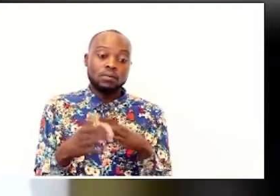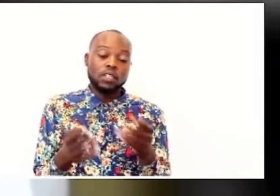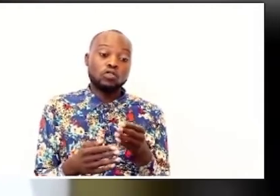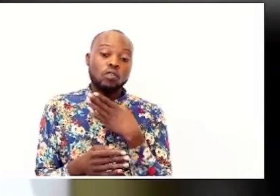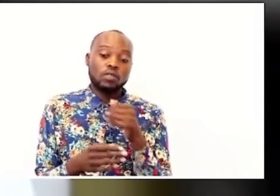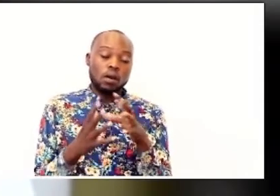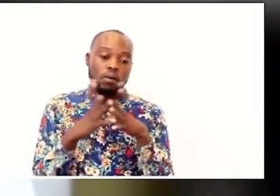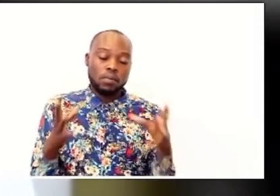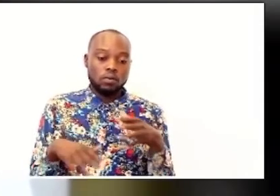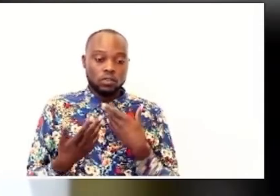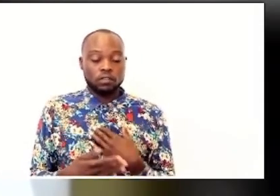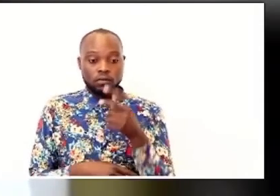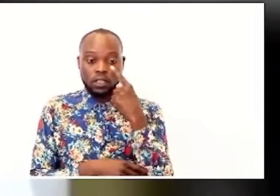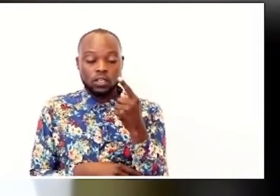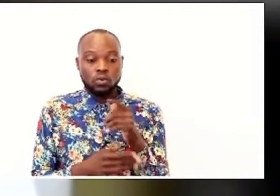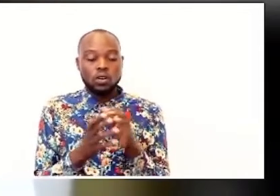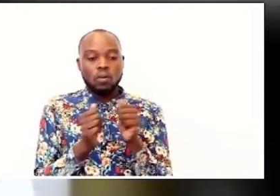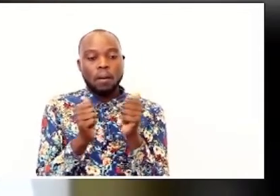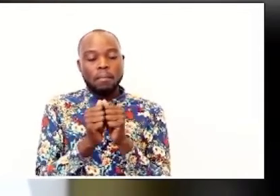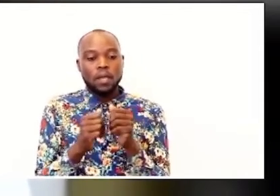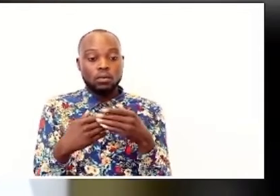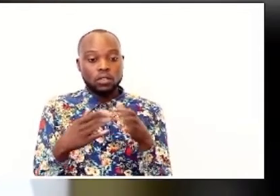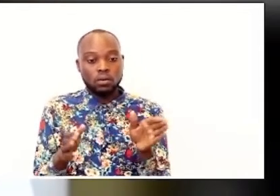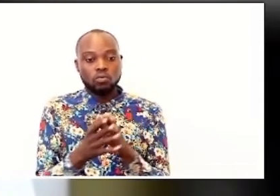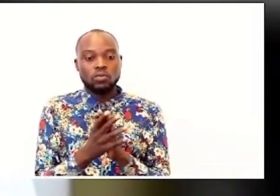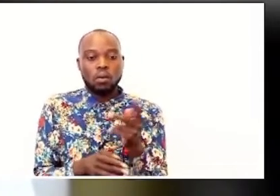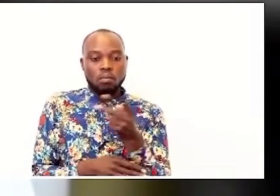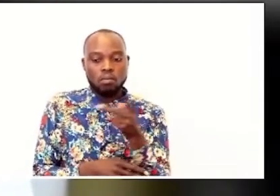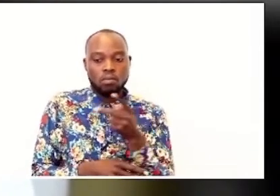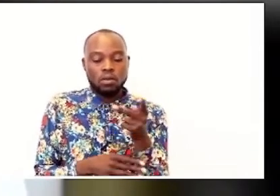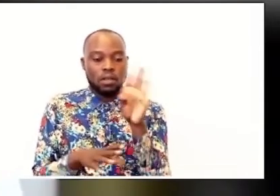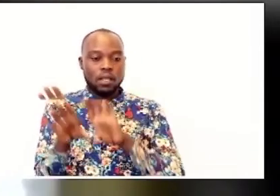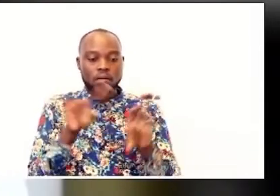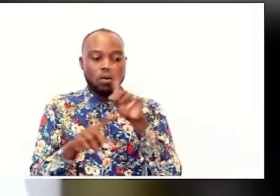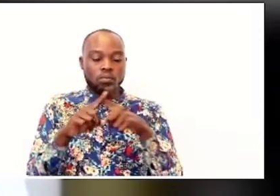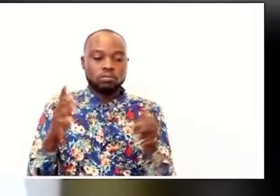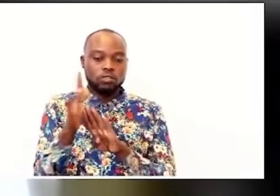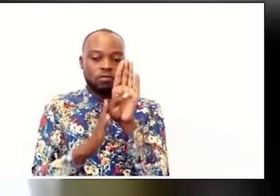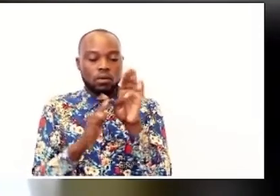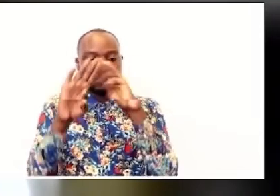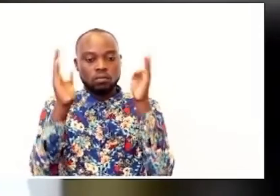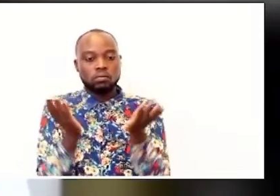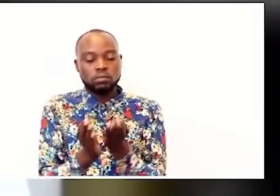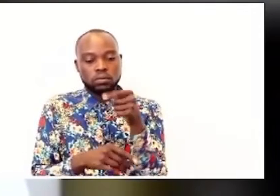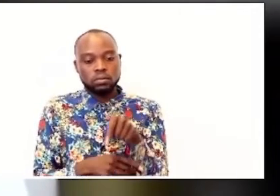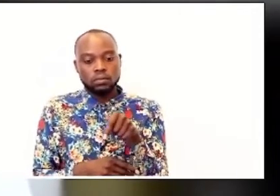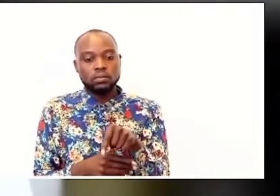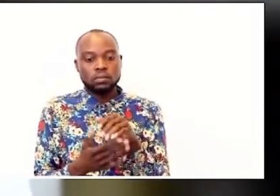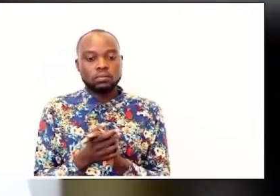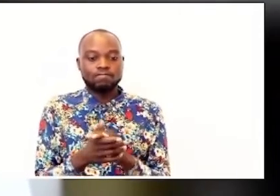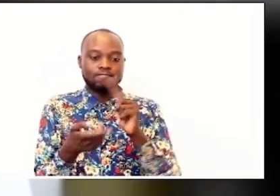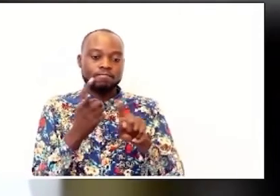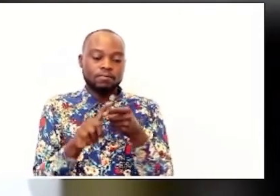scaling up of the finance that is needed to unlock both climate and development for this continent. And so,